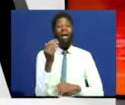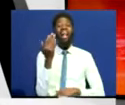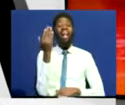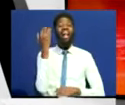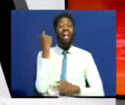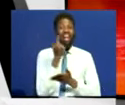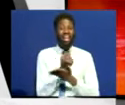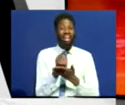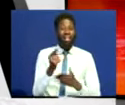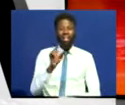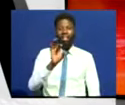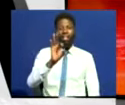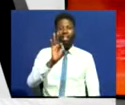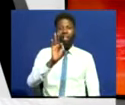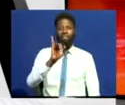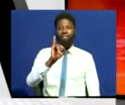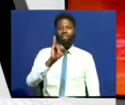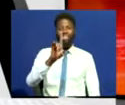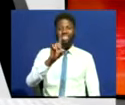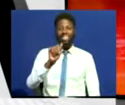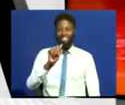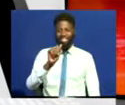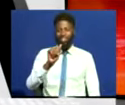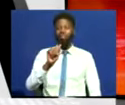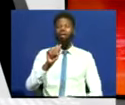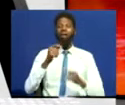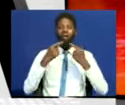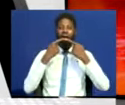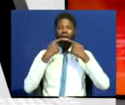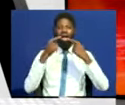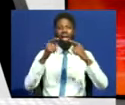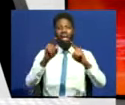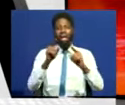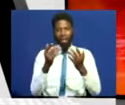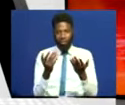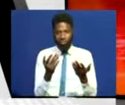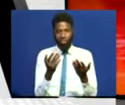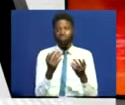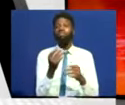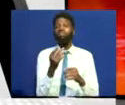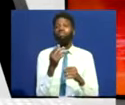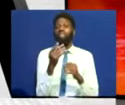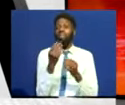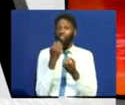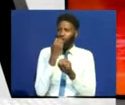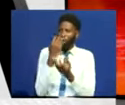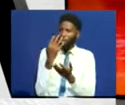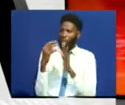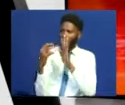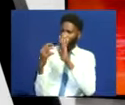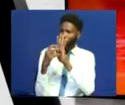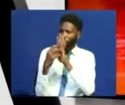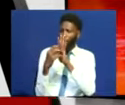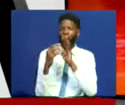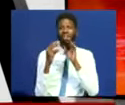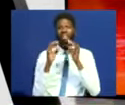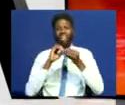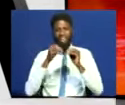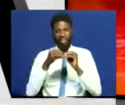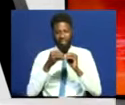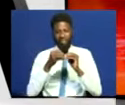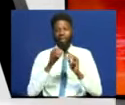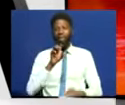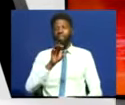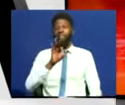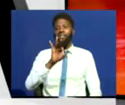10 cases that we've seen through our graphics were reported by none other than FIDA Kenya. I asked you this particular question: should we be worried